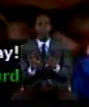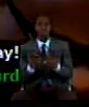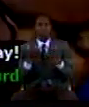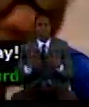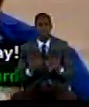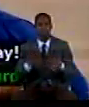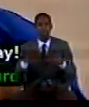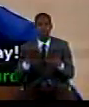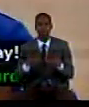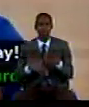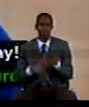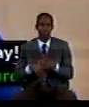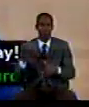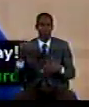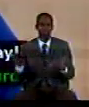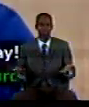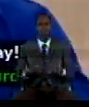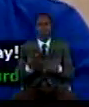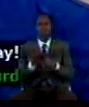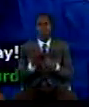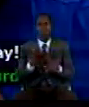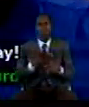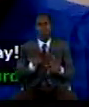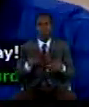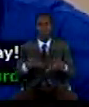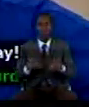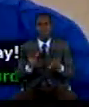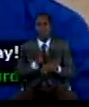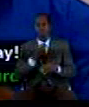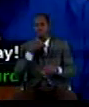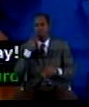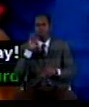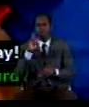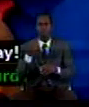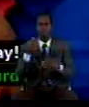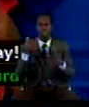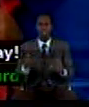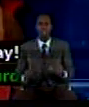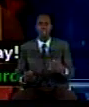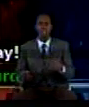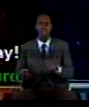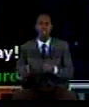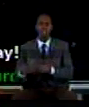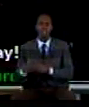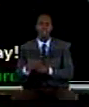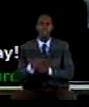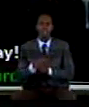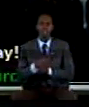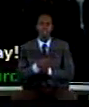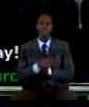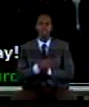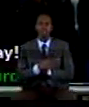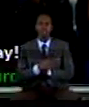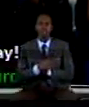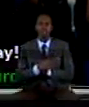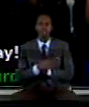now get out of here from my way, I command you today.